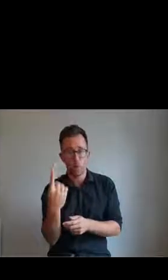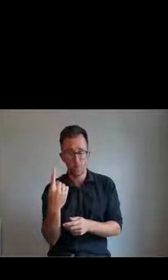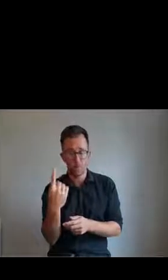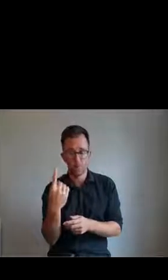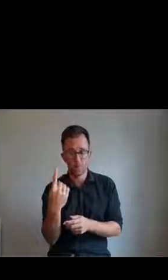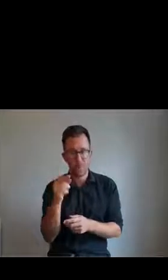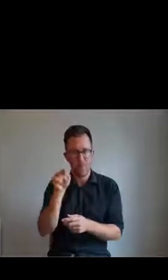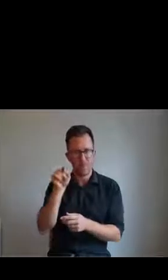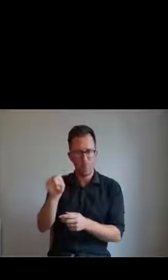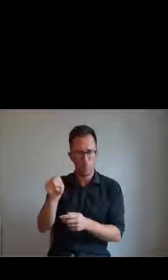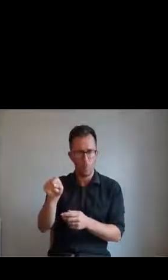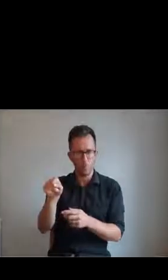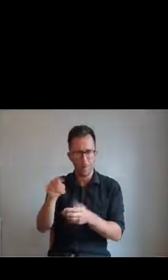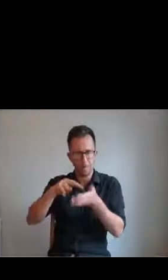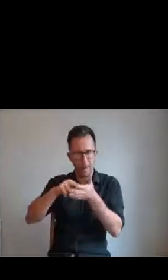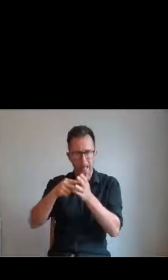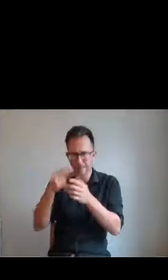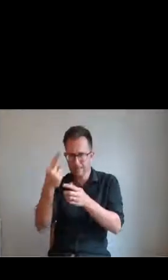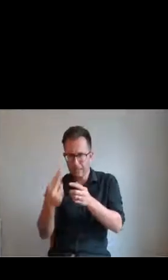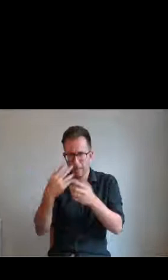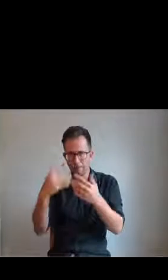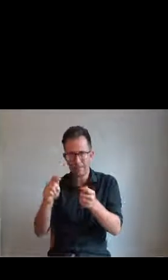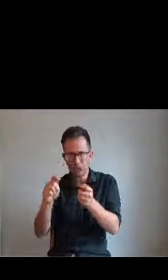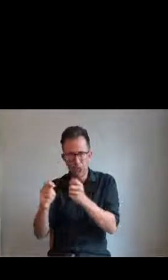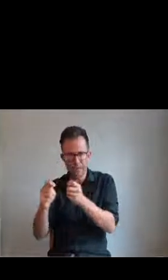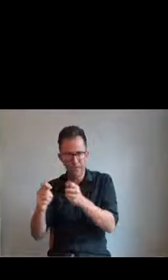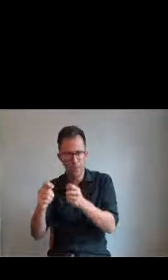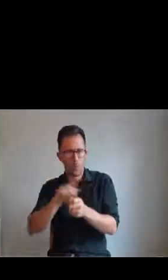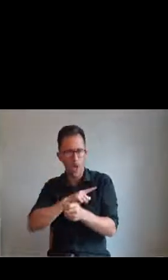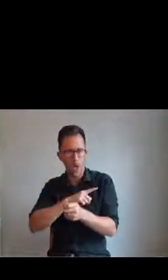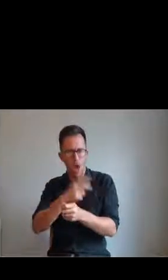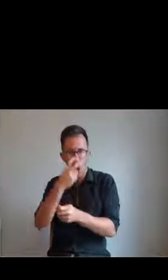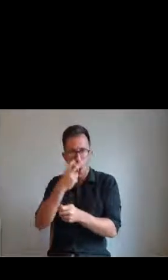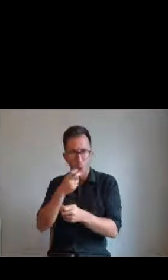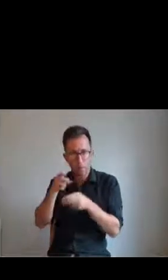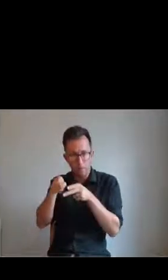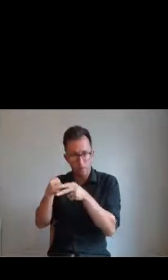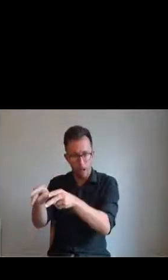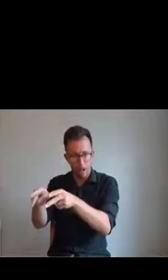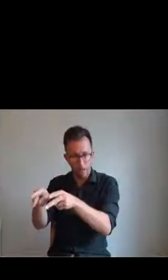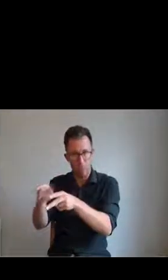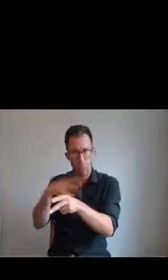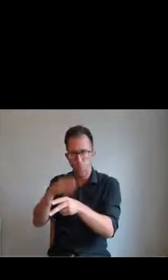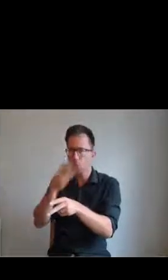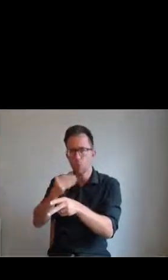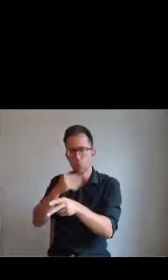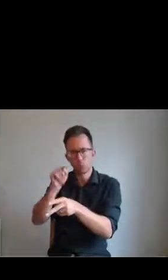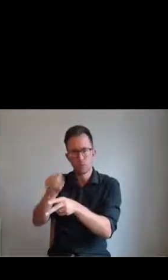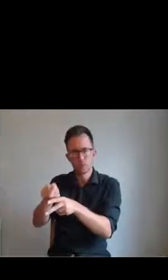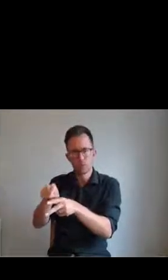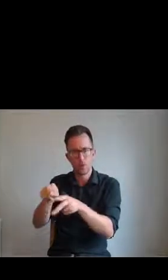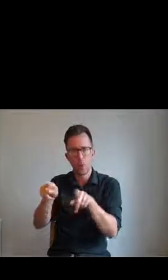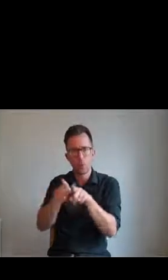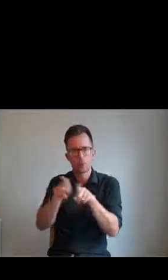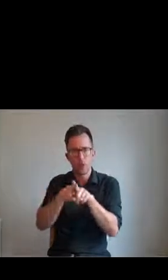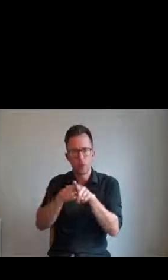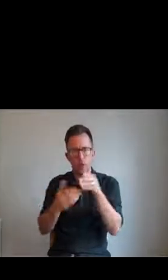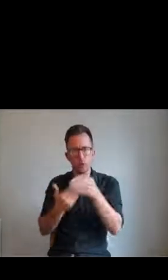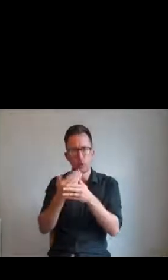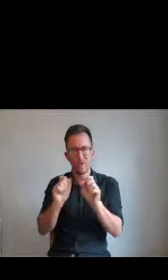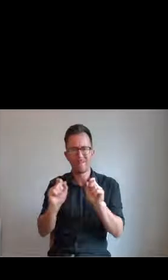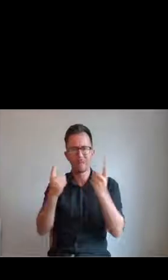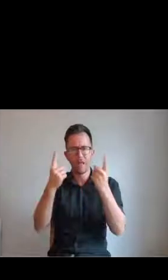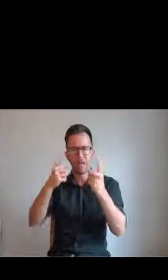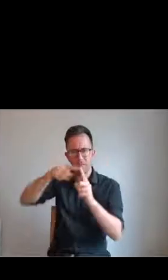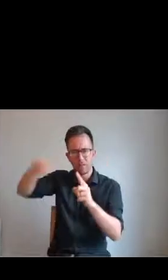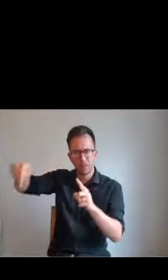slightly amended to use more of the existing footpath and to follow the existing field boundary. This refinement reduces the amount of land that will